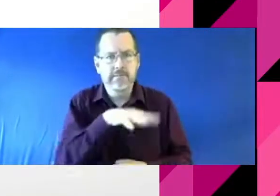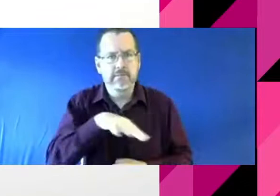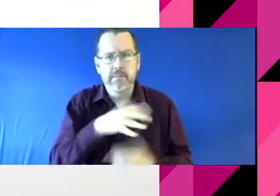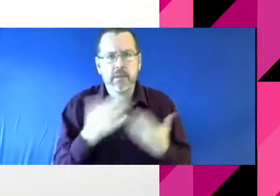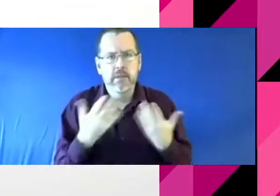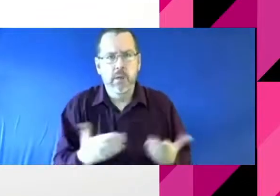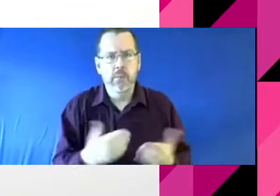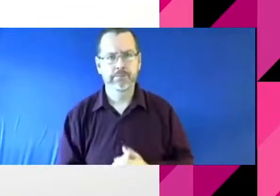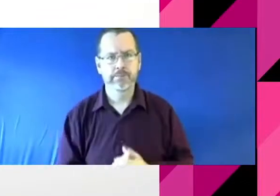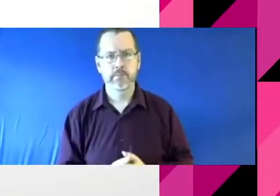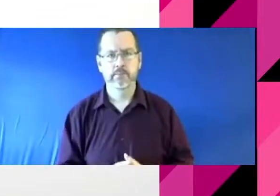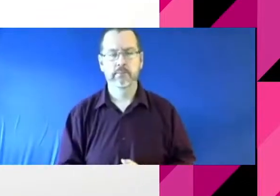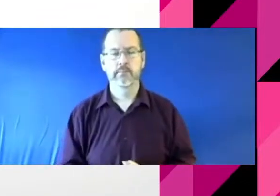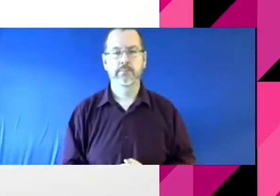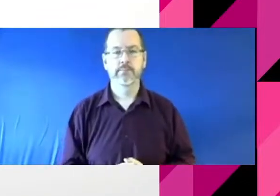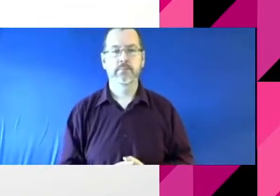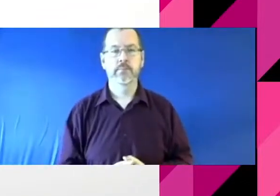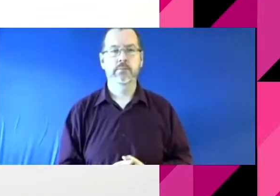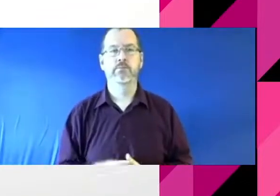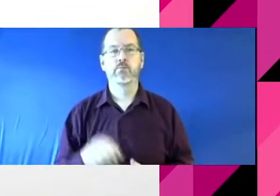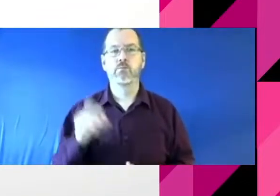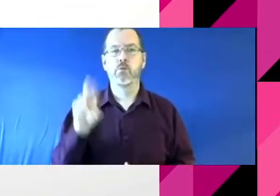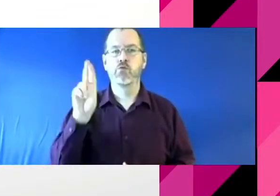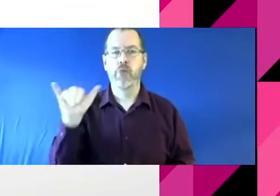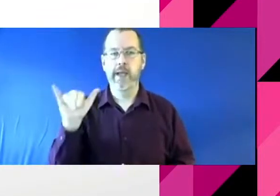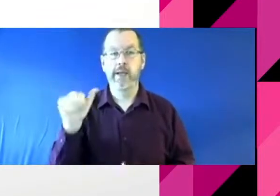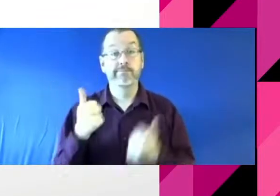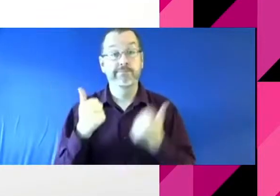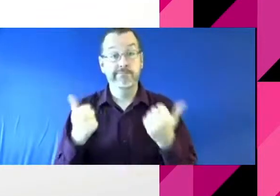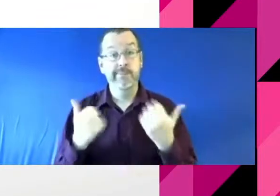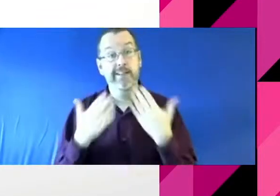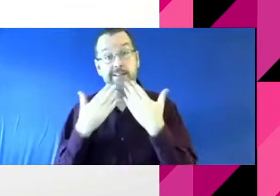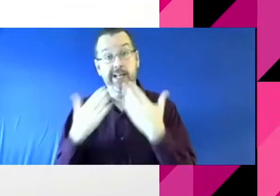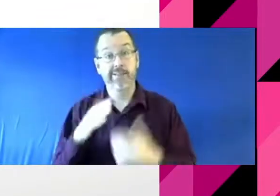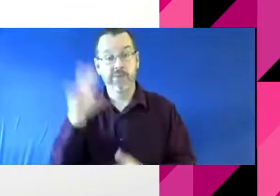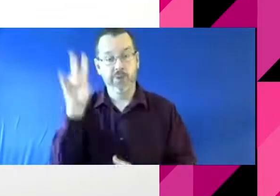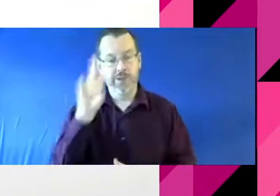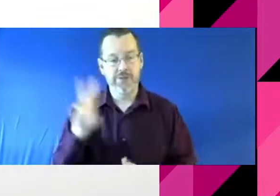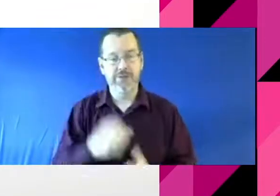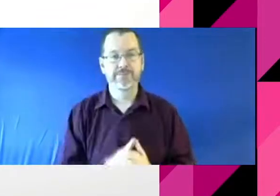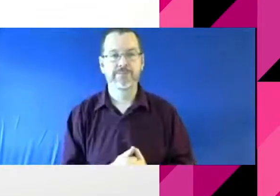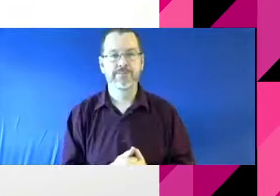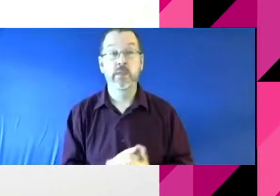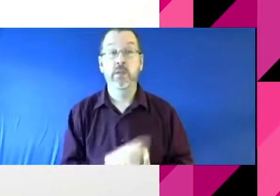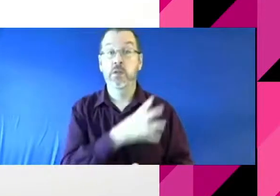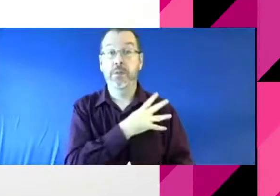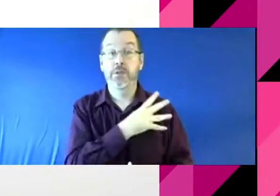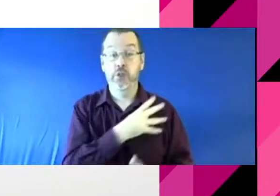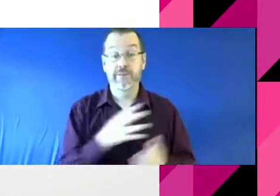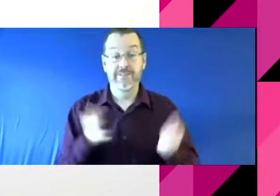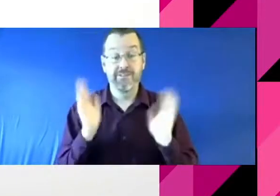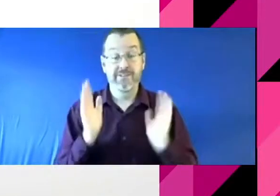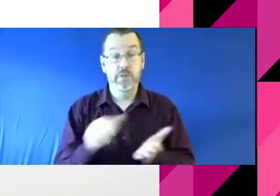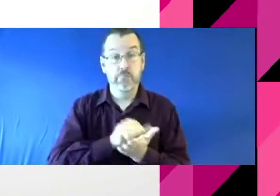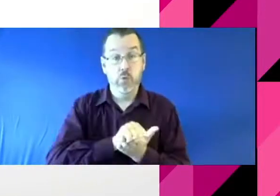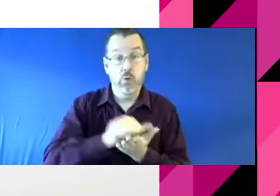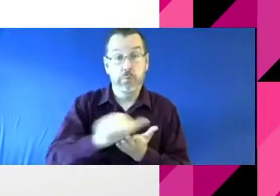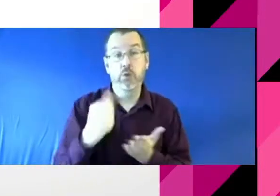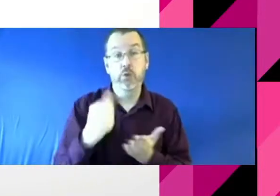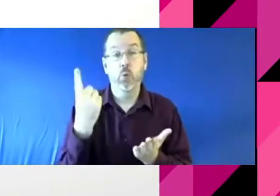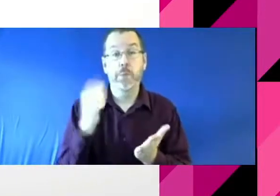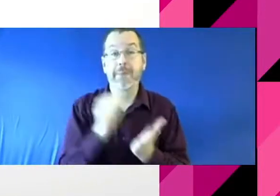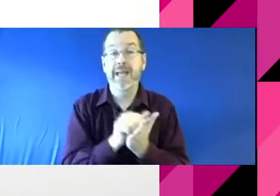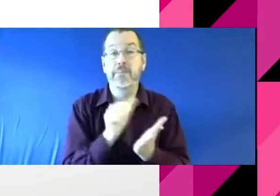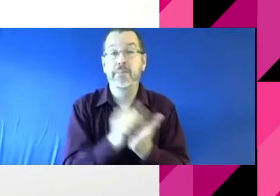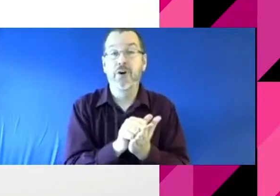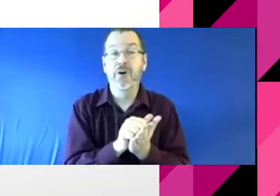Well, thanks for that question. So the Commission published a consultative paper on this earlier